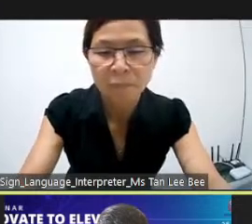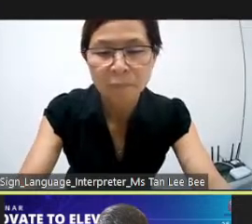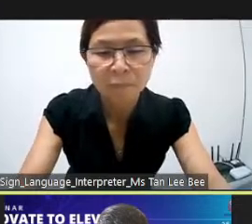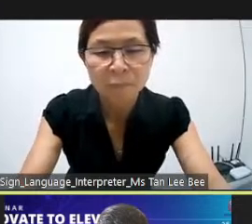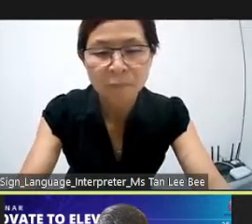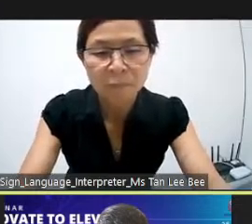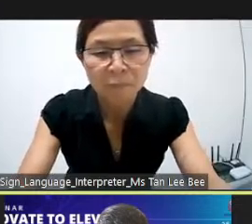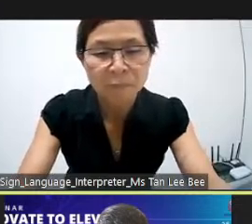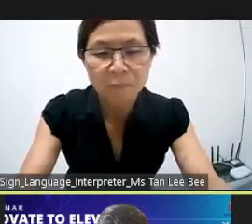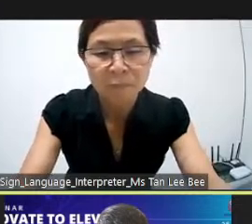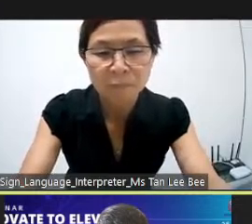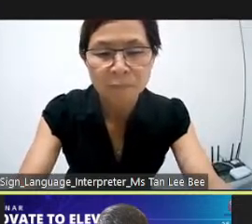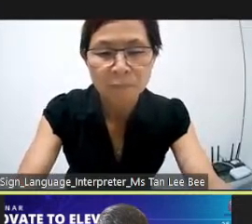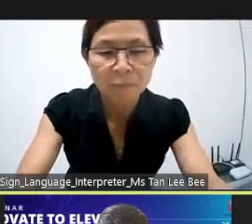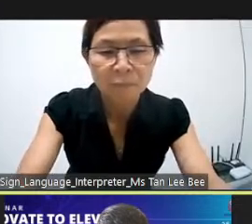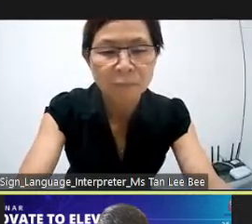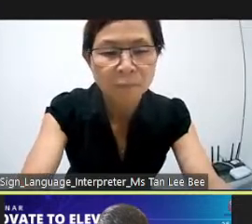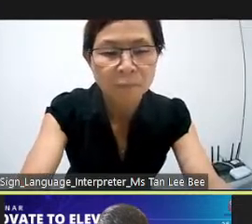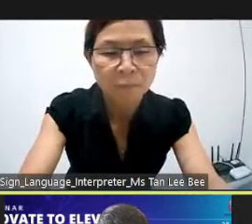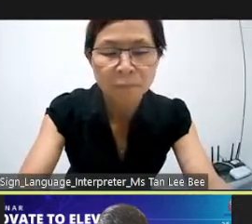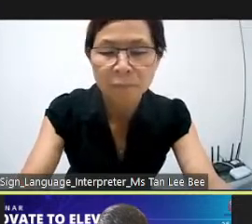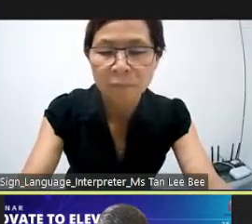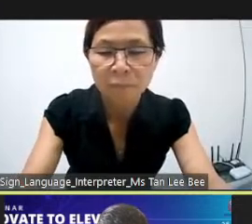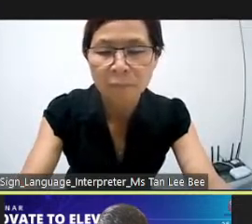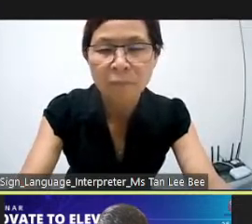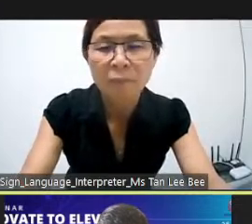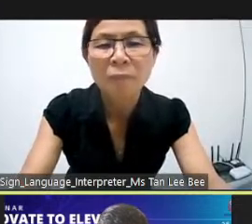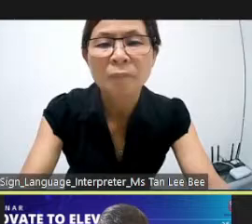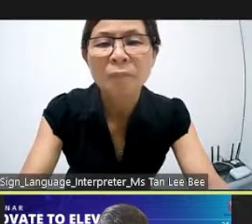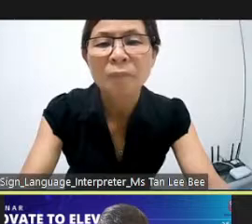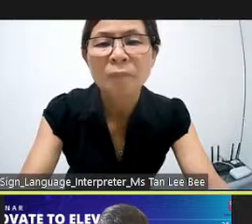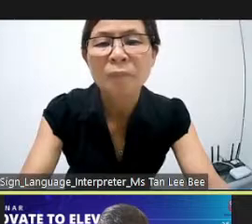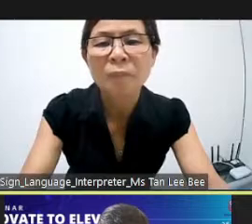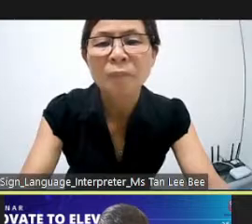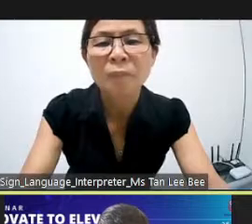Early readiness for visual learners in number sense.